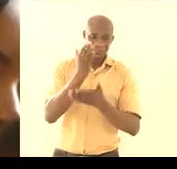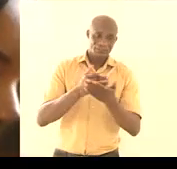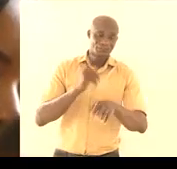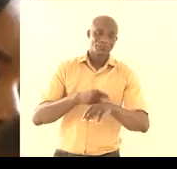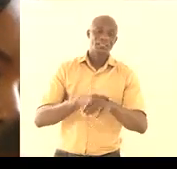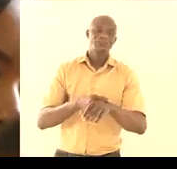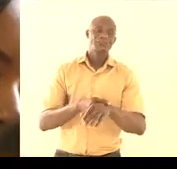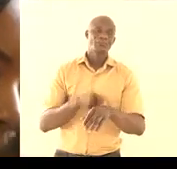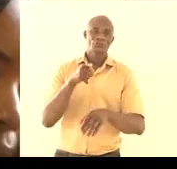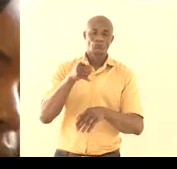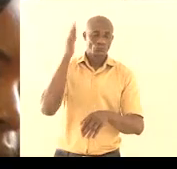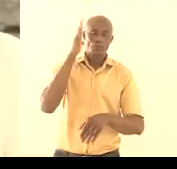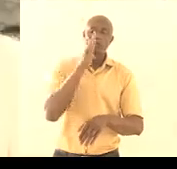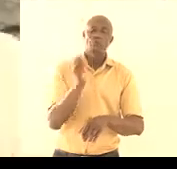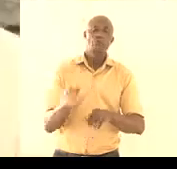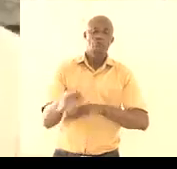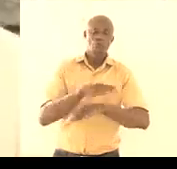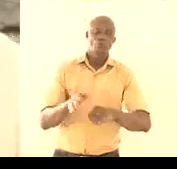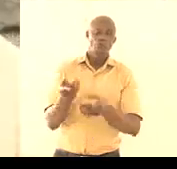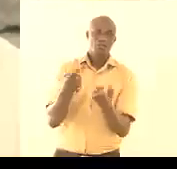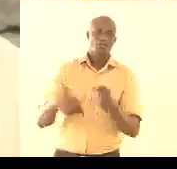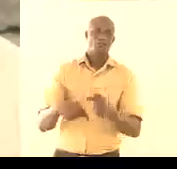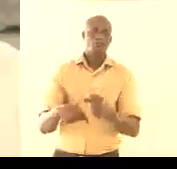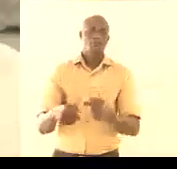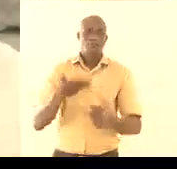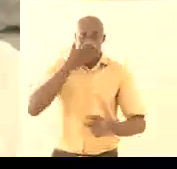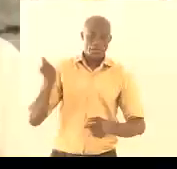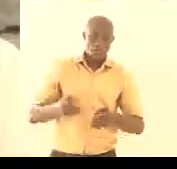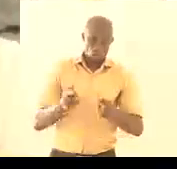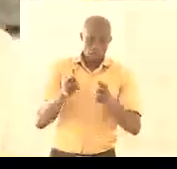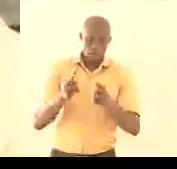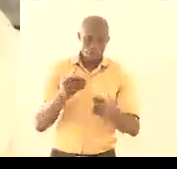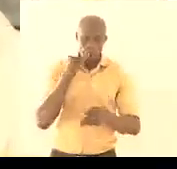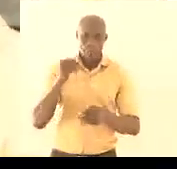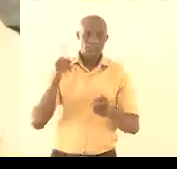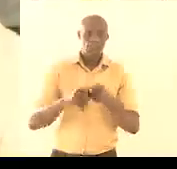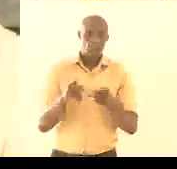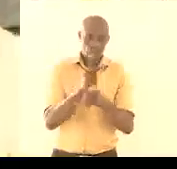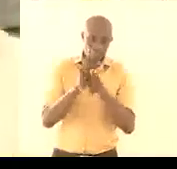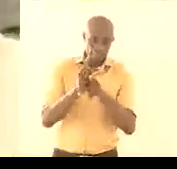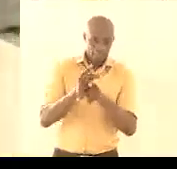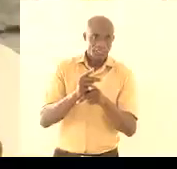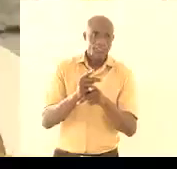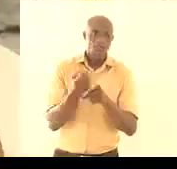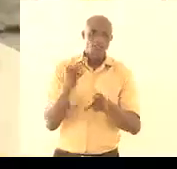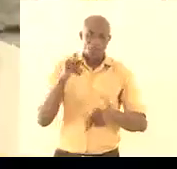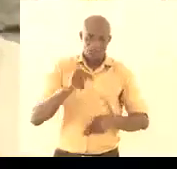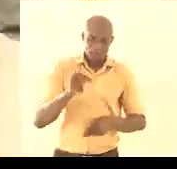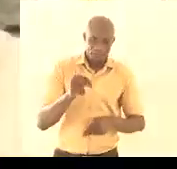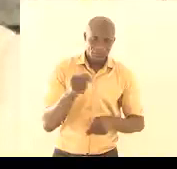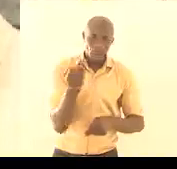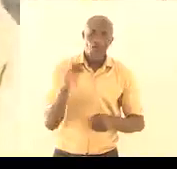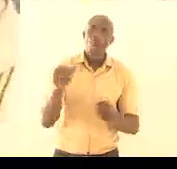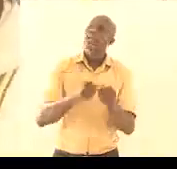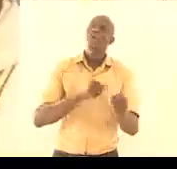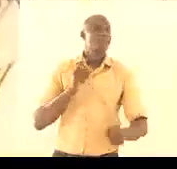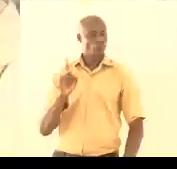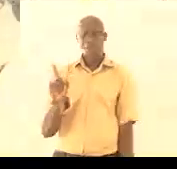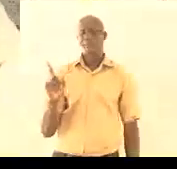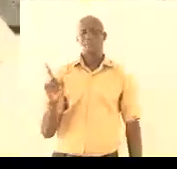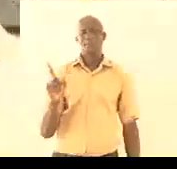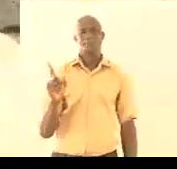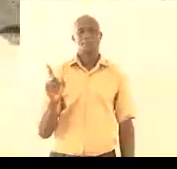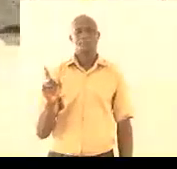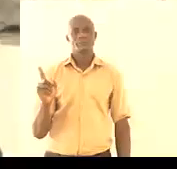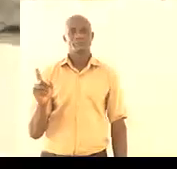you will be overwhelmed. The best way to protect yourself is to take care of the needs of everyone. Can we say that